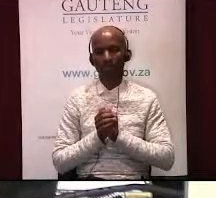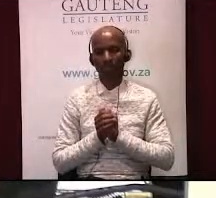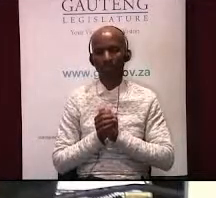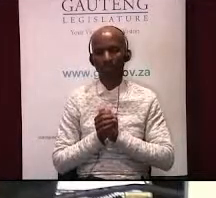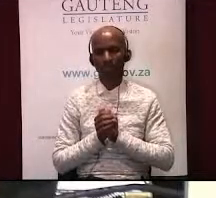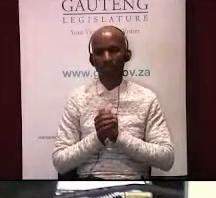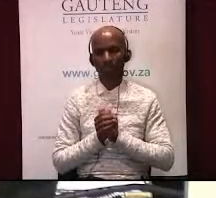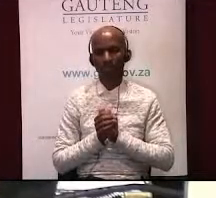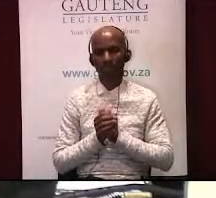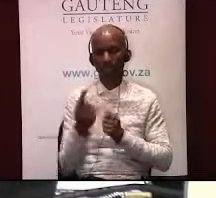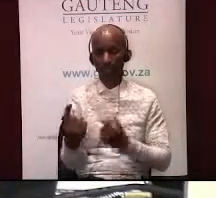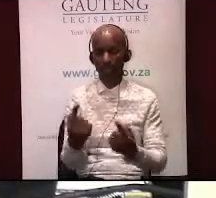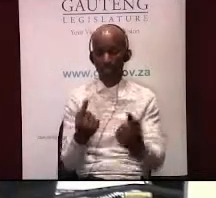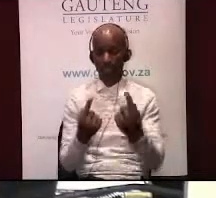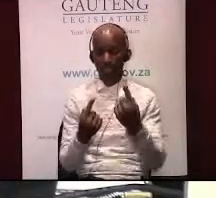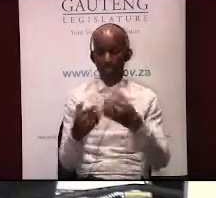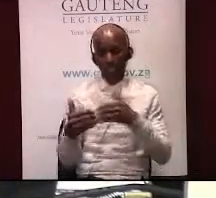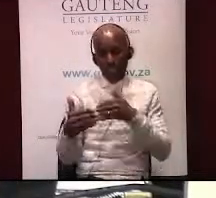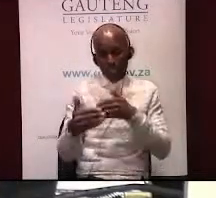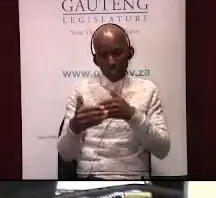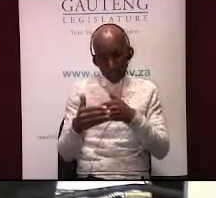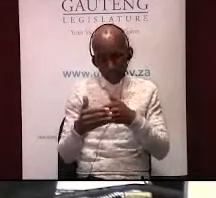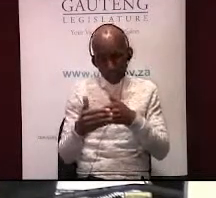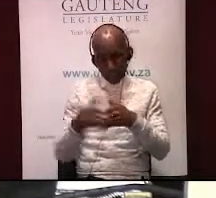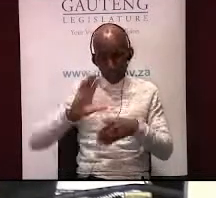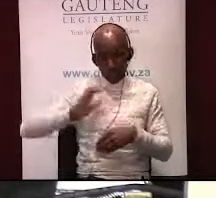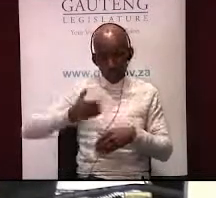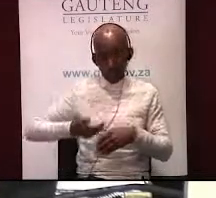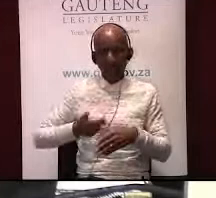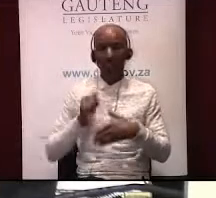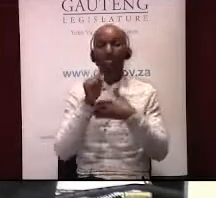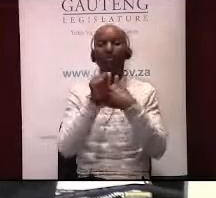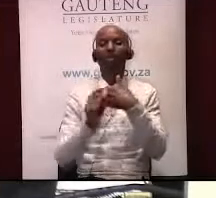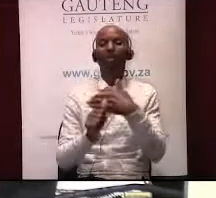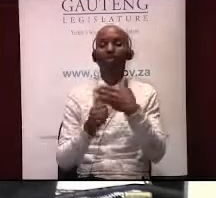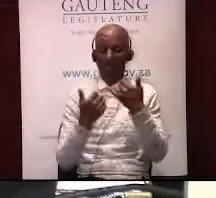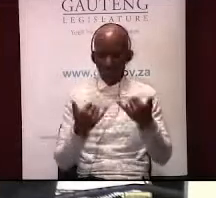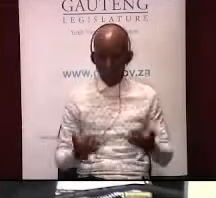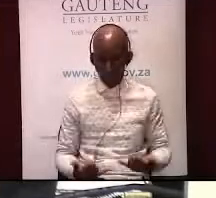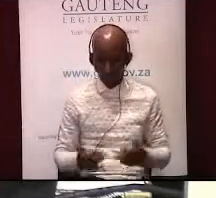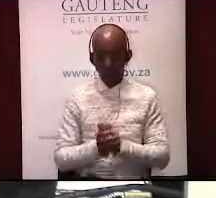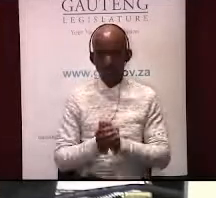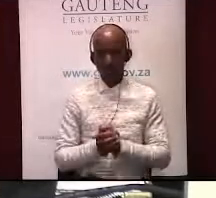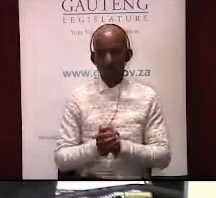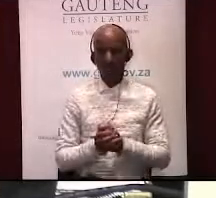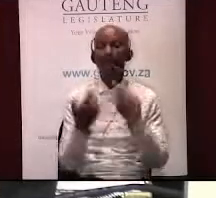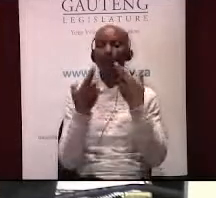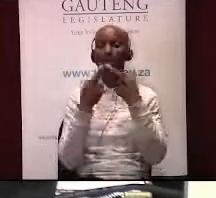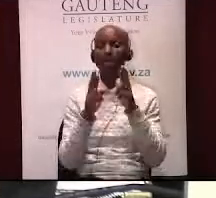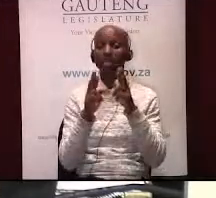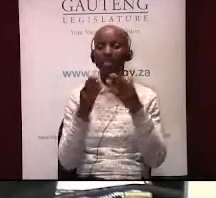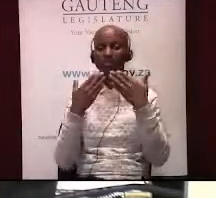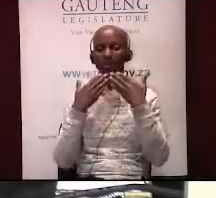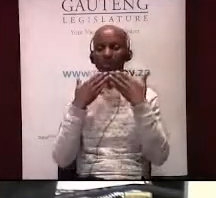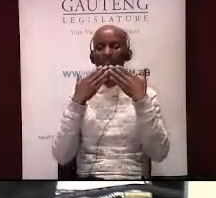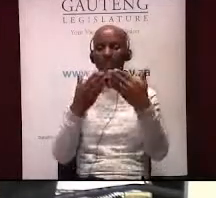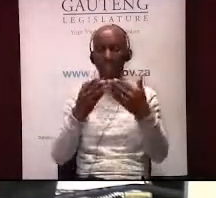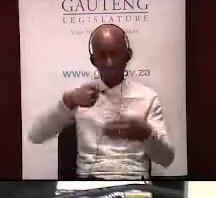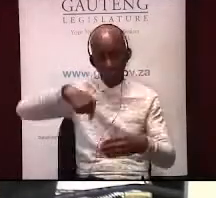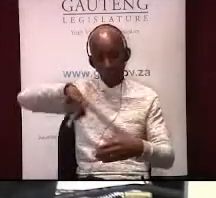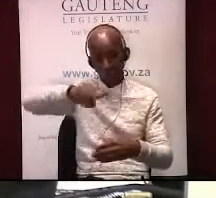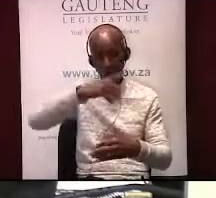And as we come to a close of this Women's Month, I really wish to appreciate all